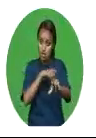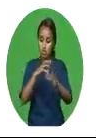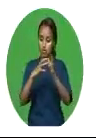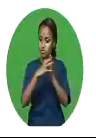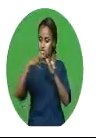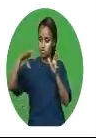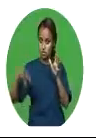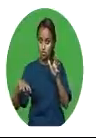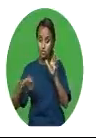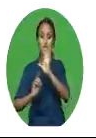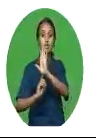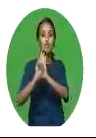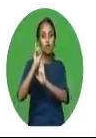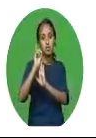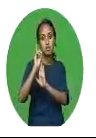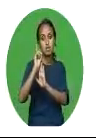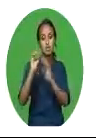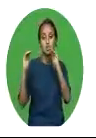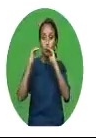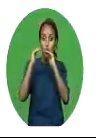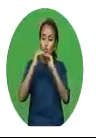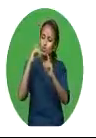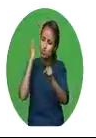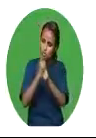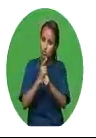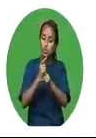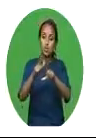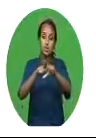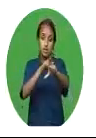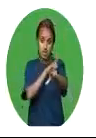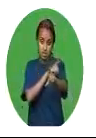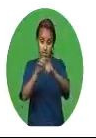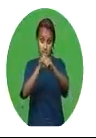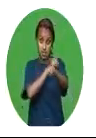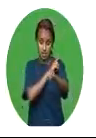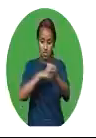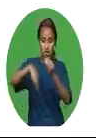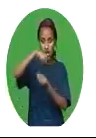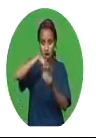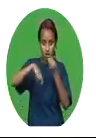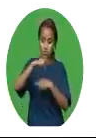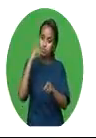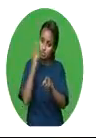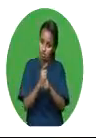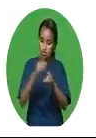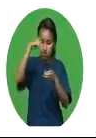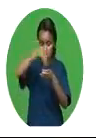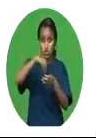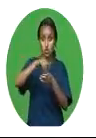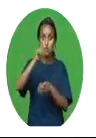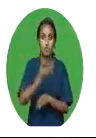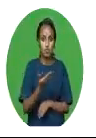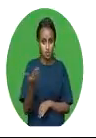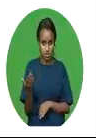out of the development is equal to the true distance around a right section of the object.